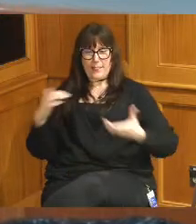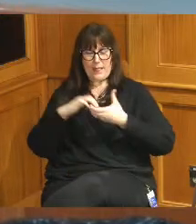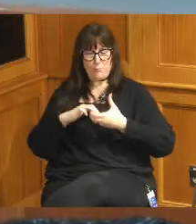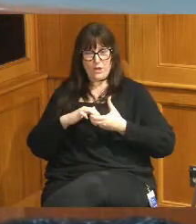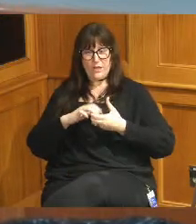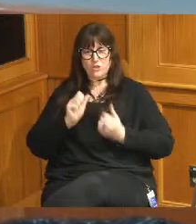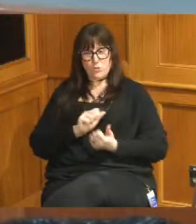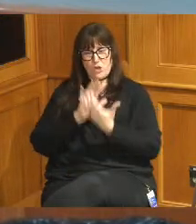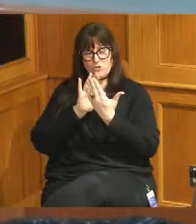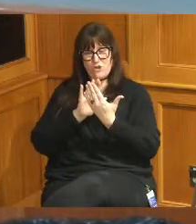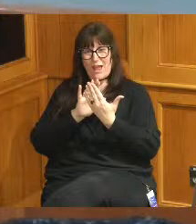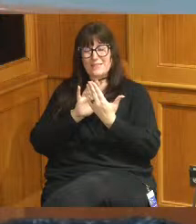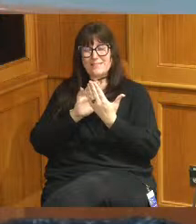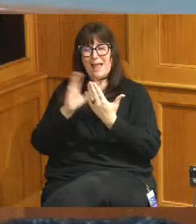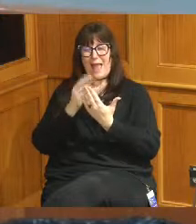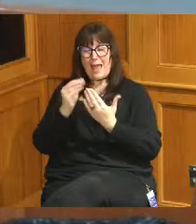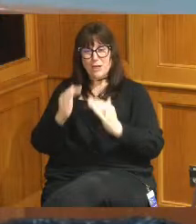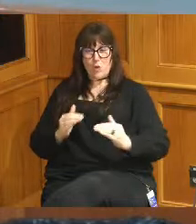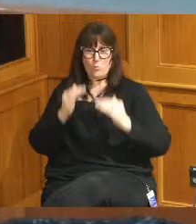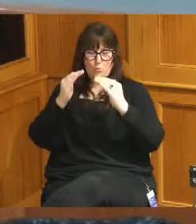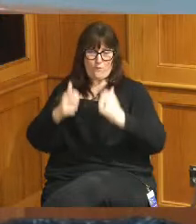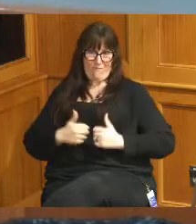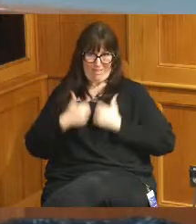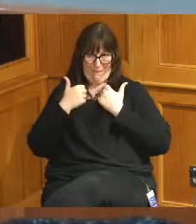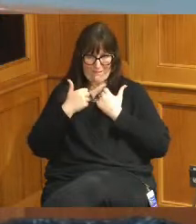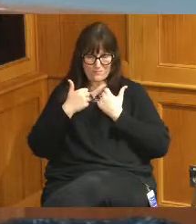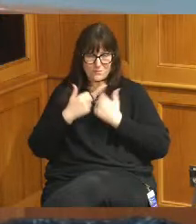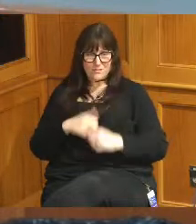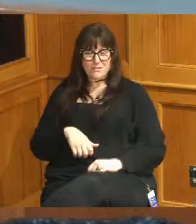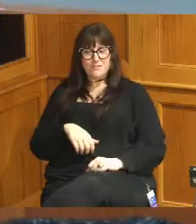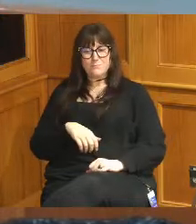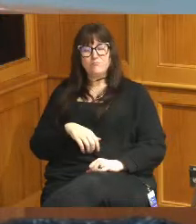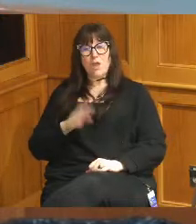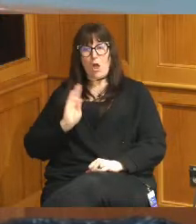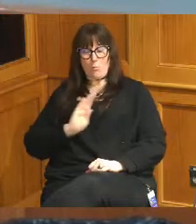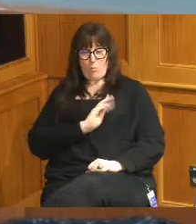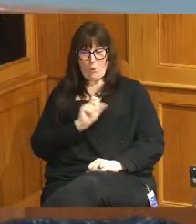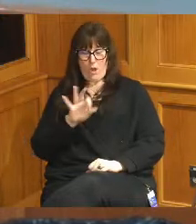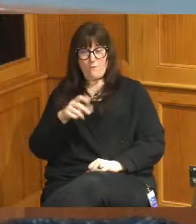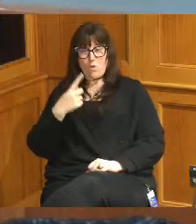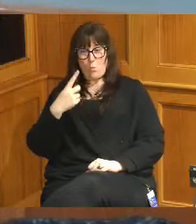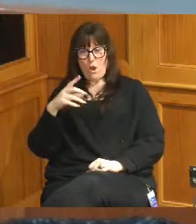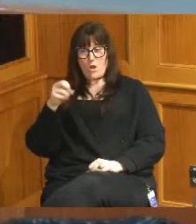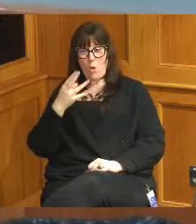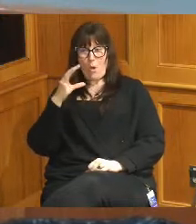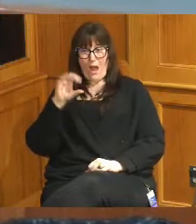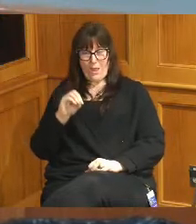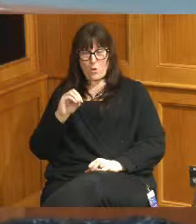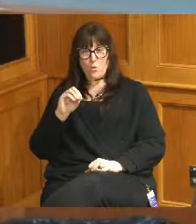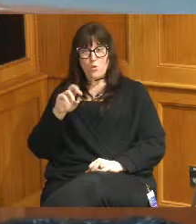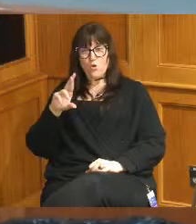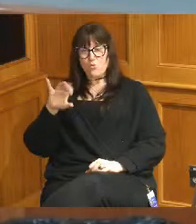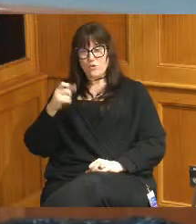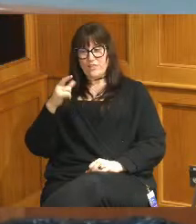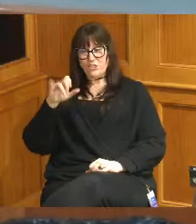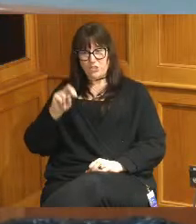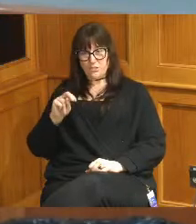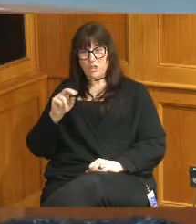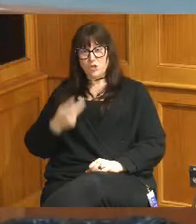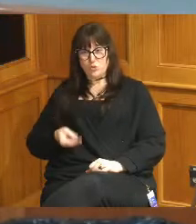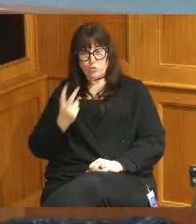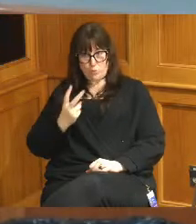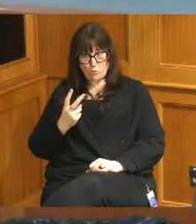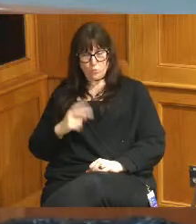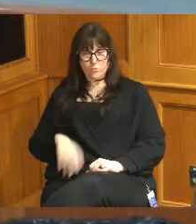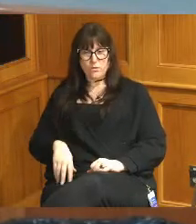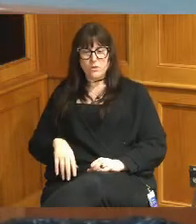and improve lives. Dr. Walker serves on the board of One Ohio Region 2, and we thank you for that,